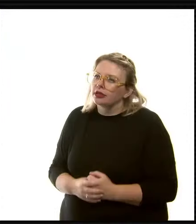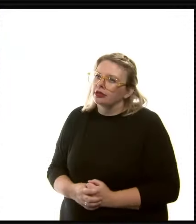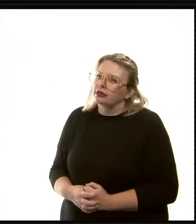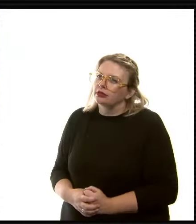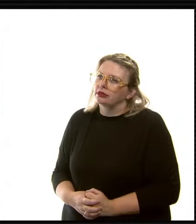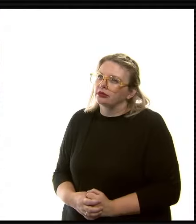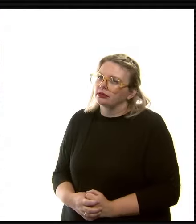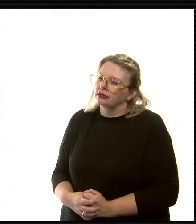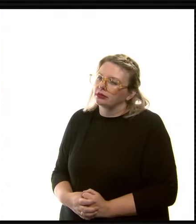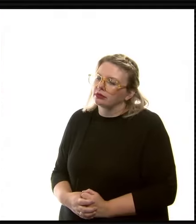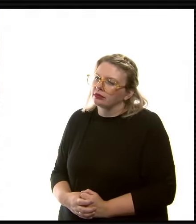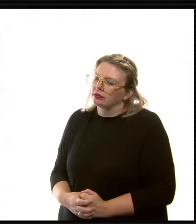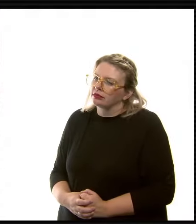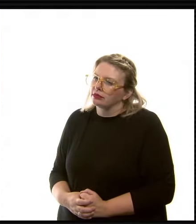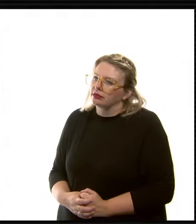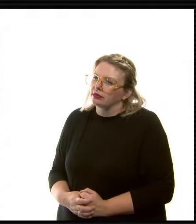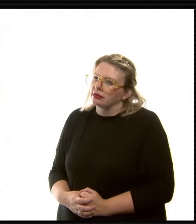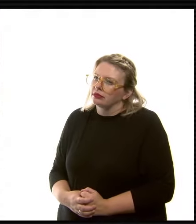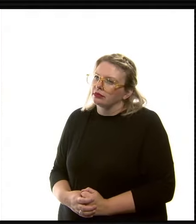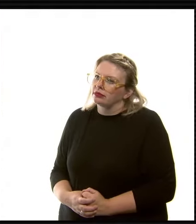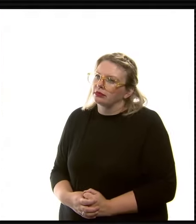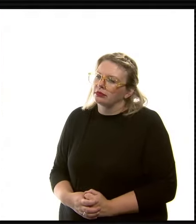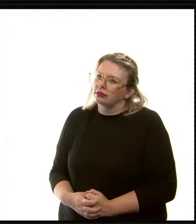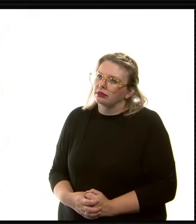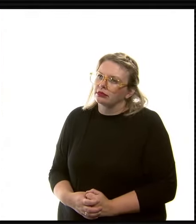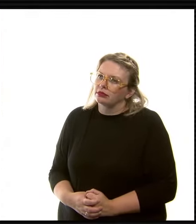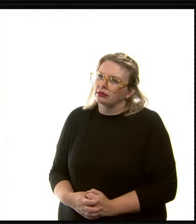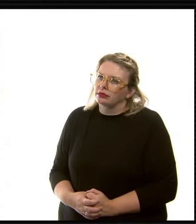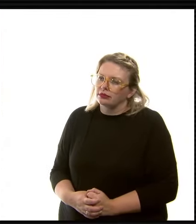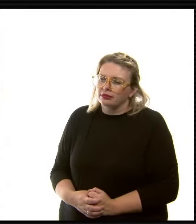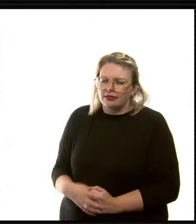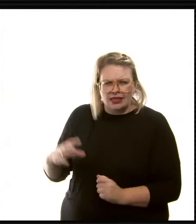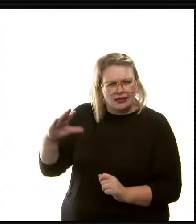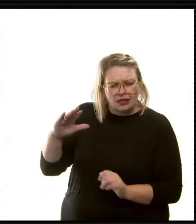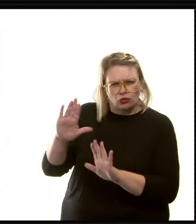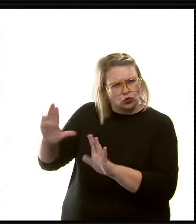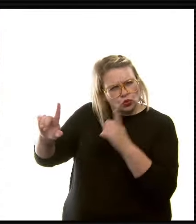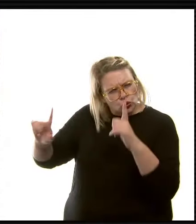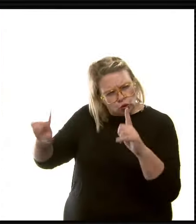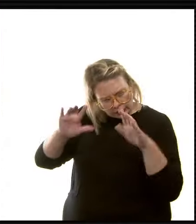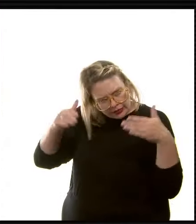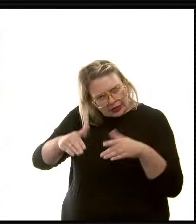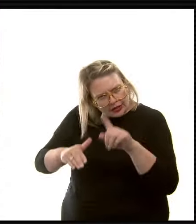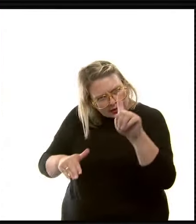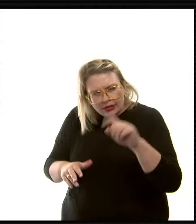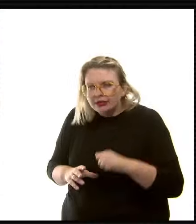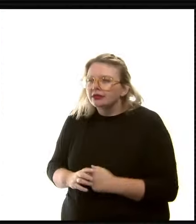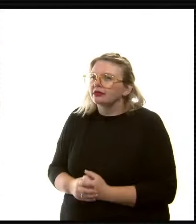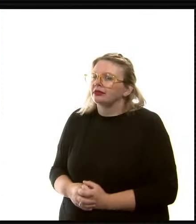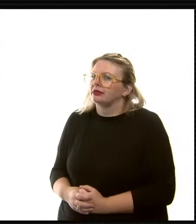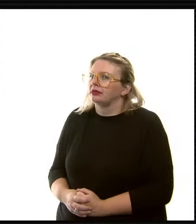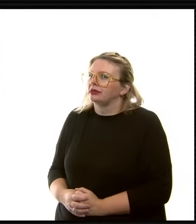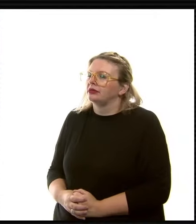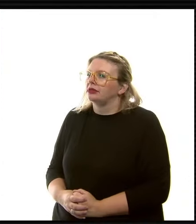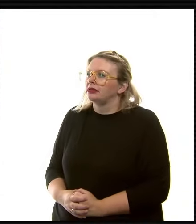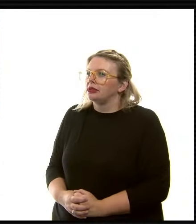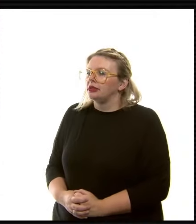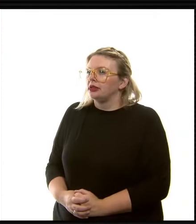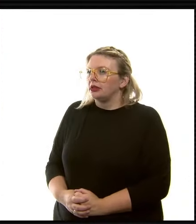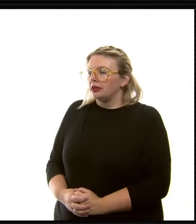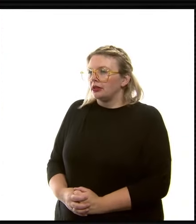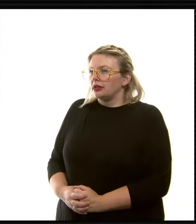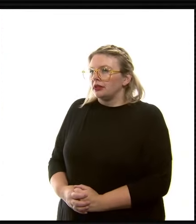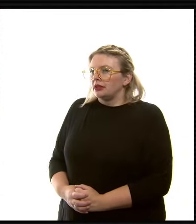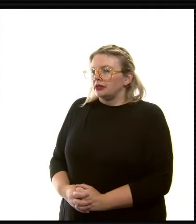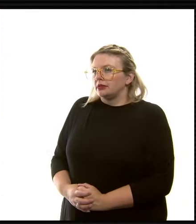I'm doing. Okay, I get it. Joe, what are you doing over there? What's the plan? This is the greatest Lego set you will ever see. Much movement from you,